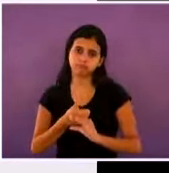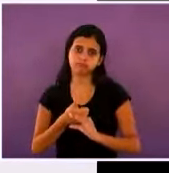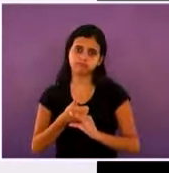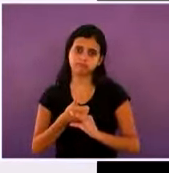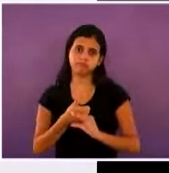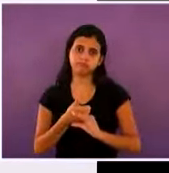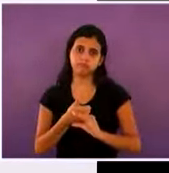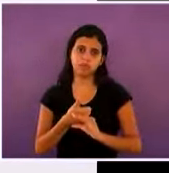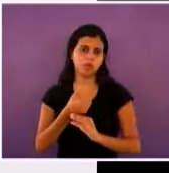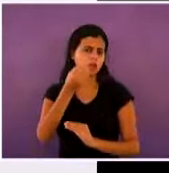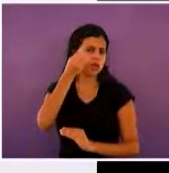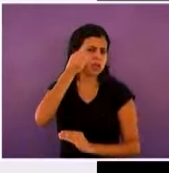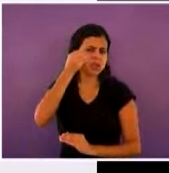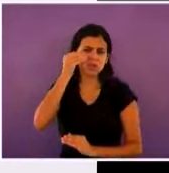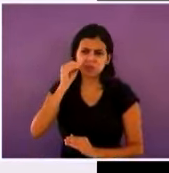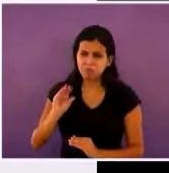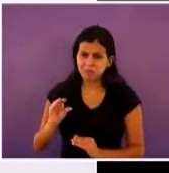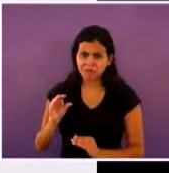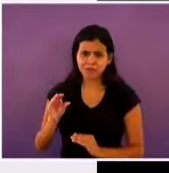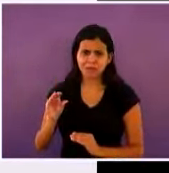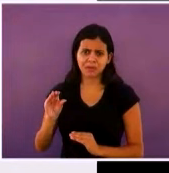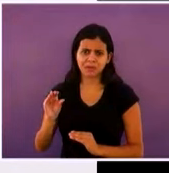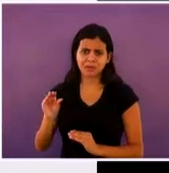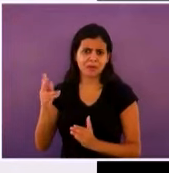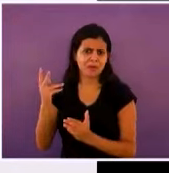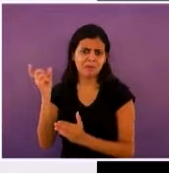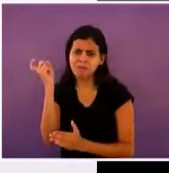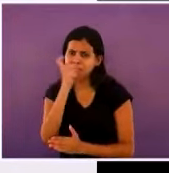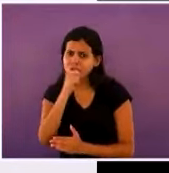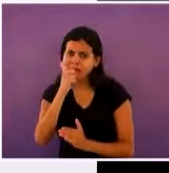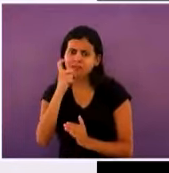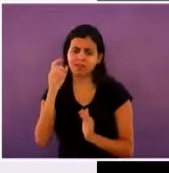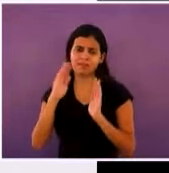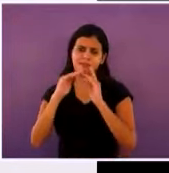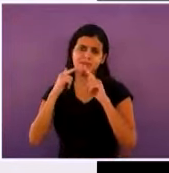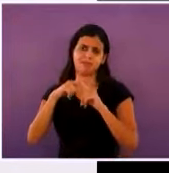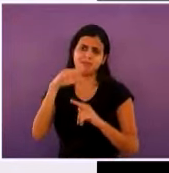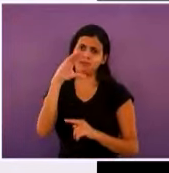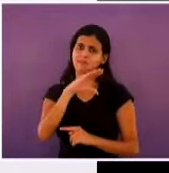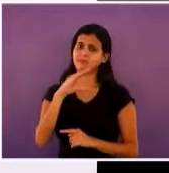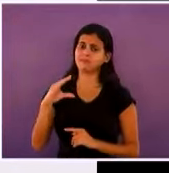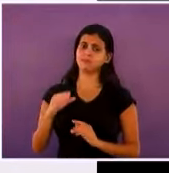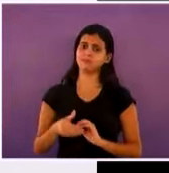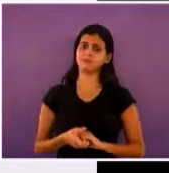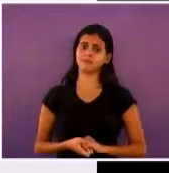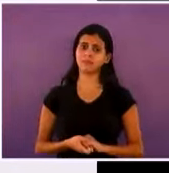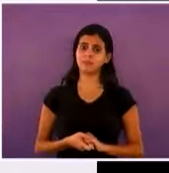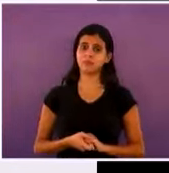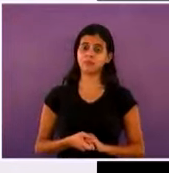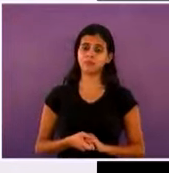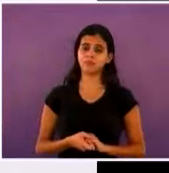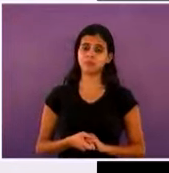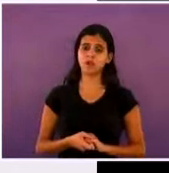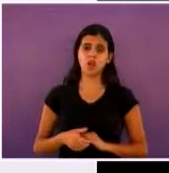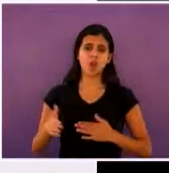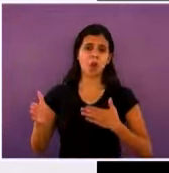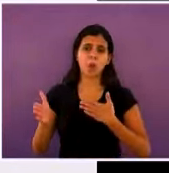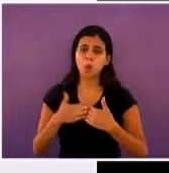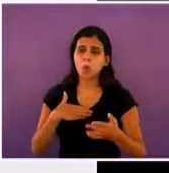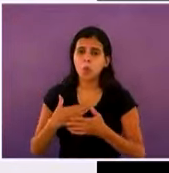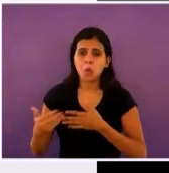que rejeita e recusa, whole heavily compromised versions of Christianity, todo tipo